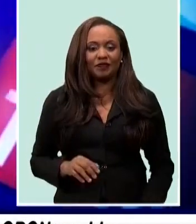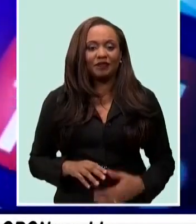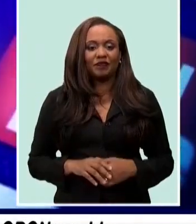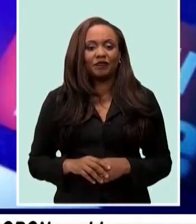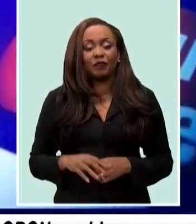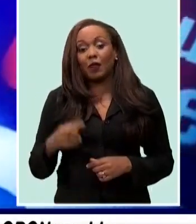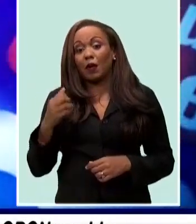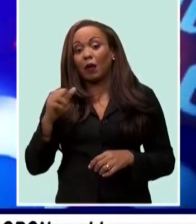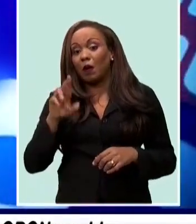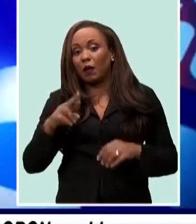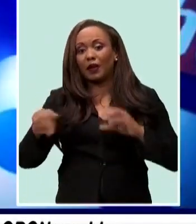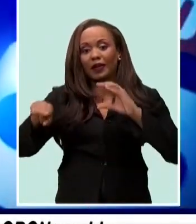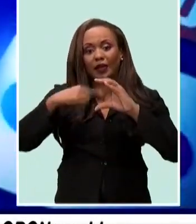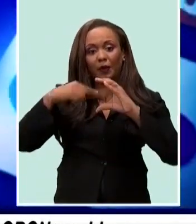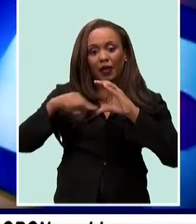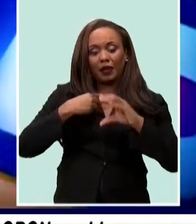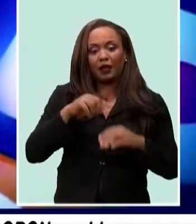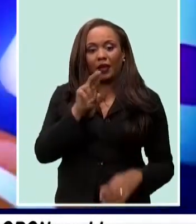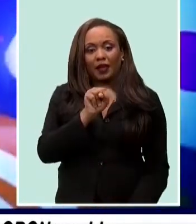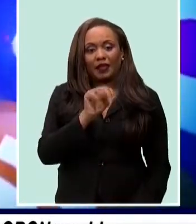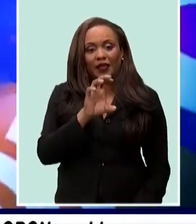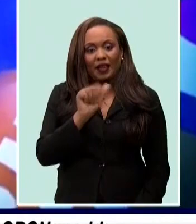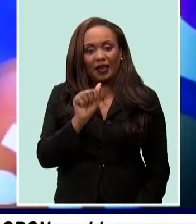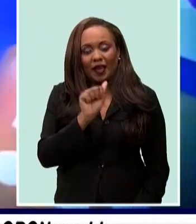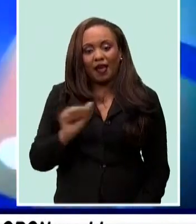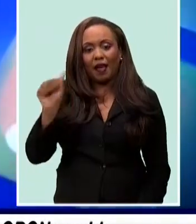233-7555. There's also email. Send it to